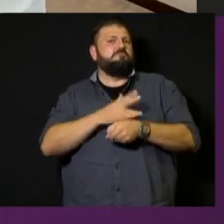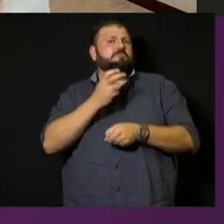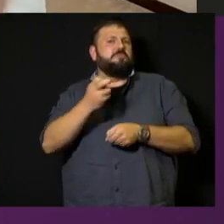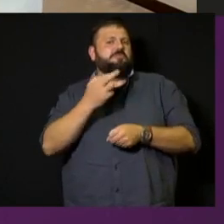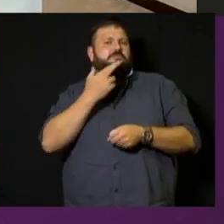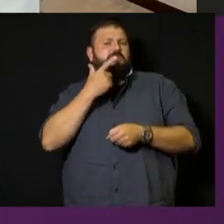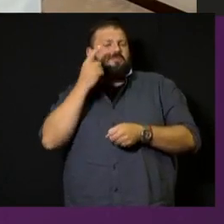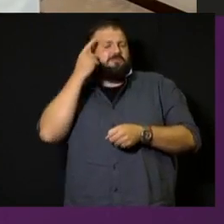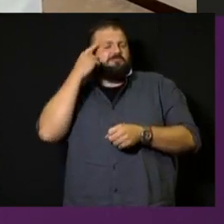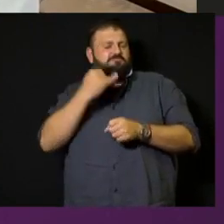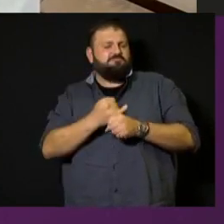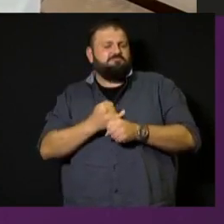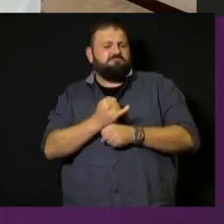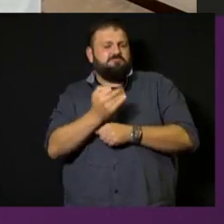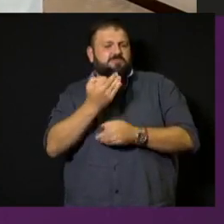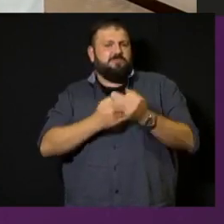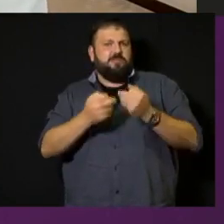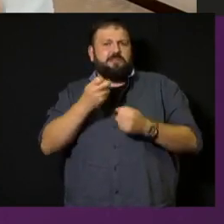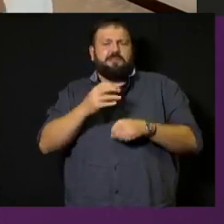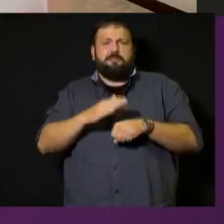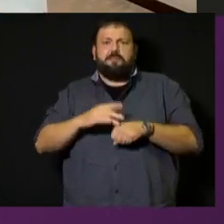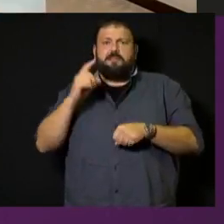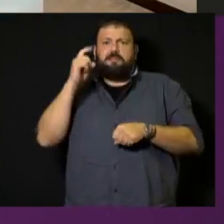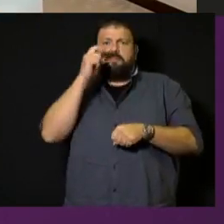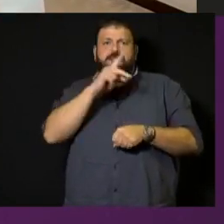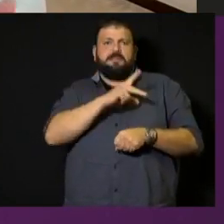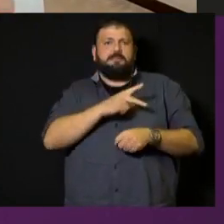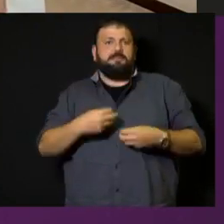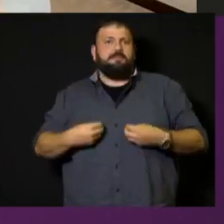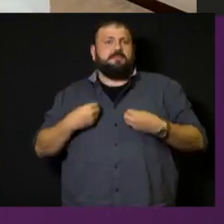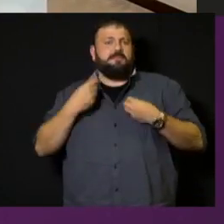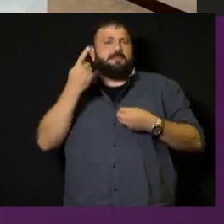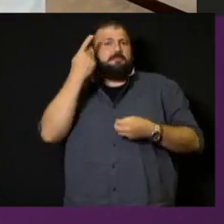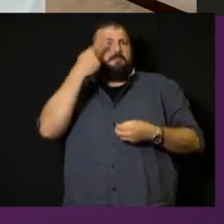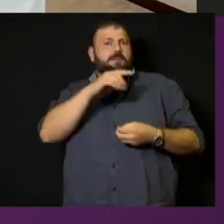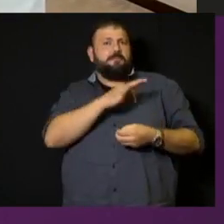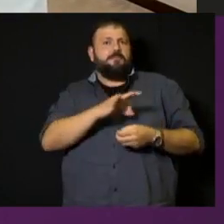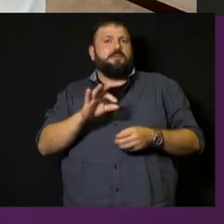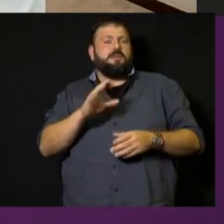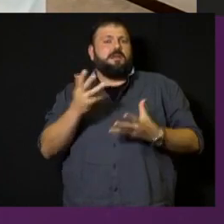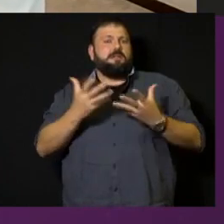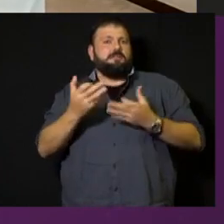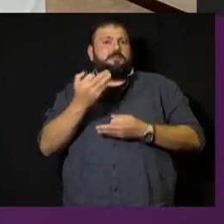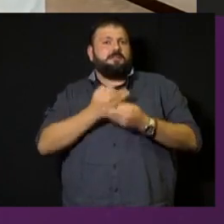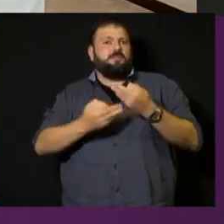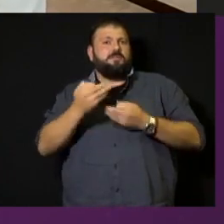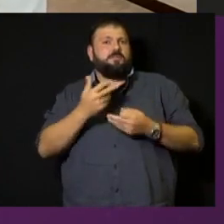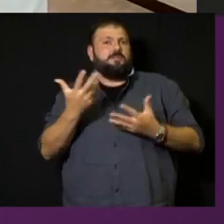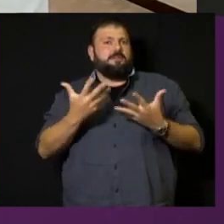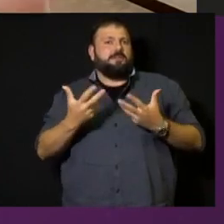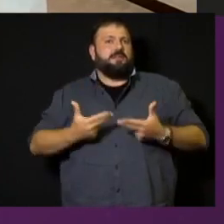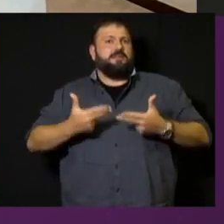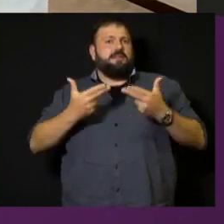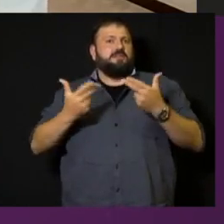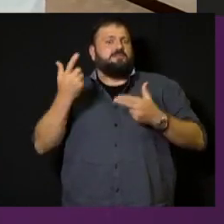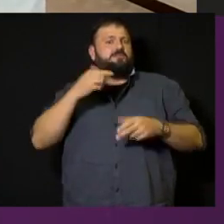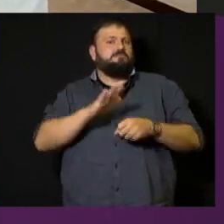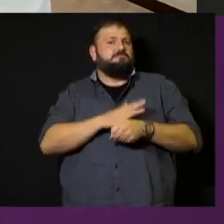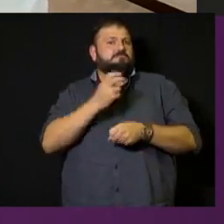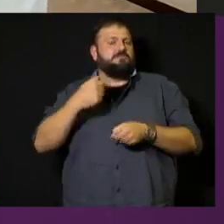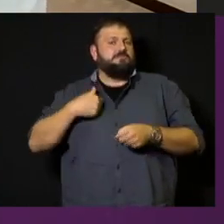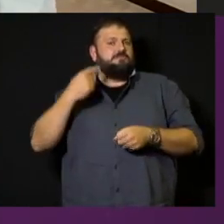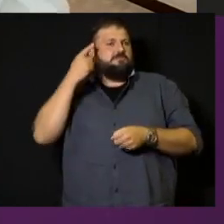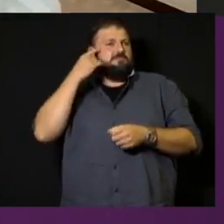I made a decision, one of the toughest decisions in my life, to end a relation, to be in the business. That's when I decided